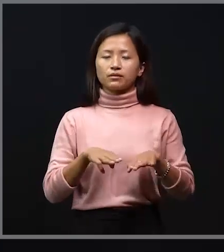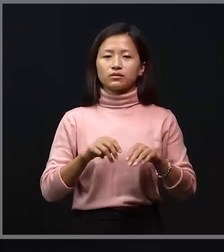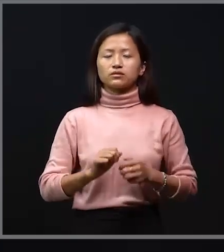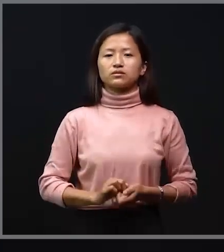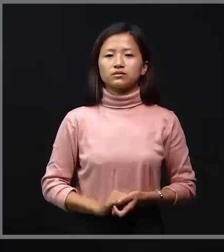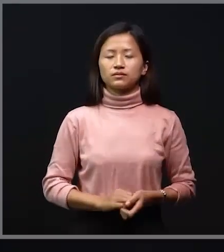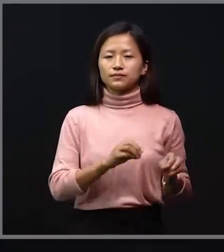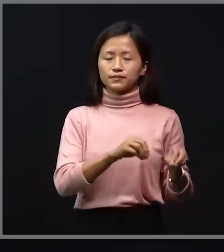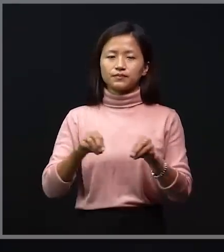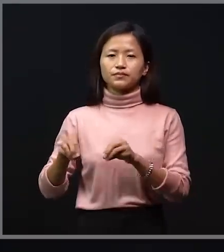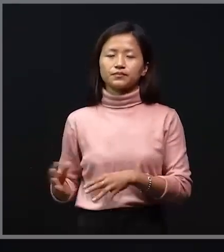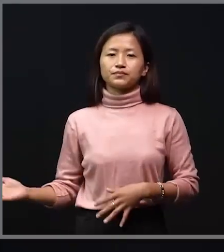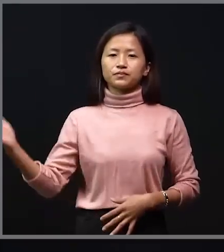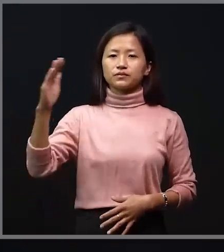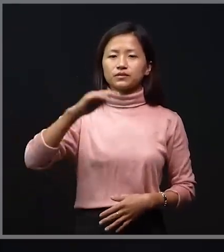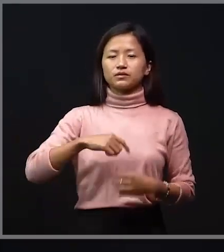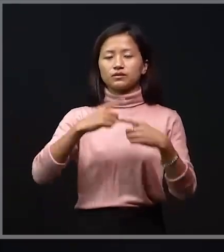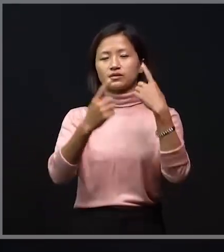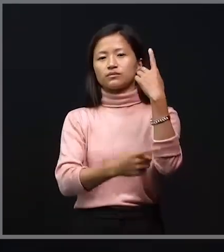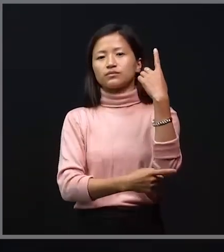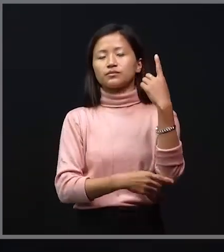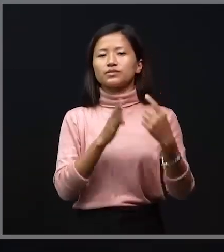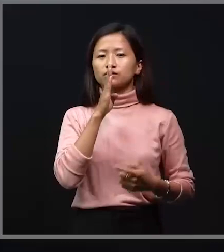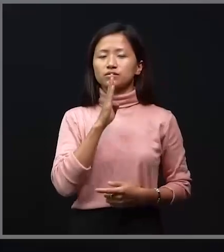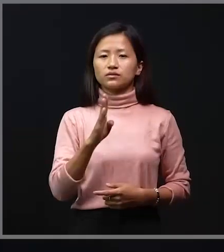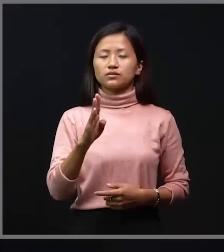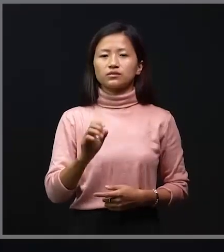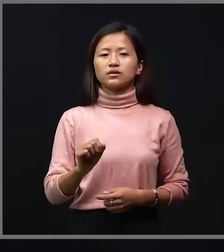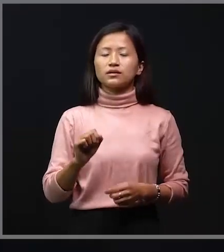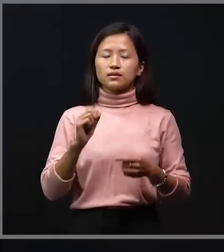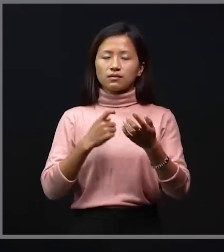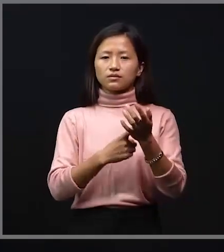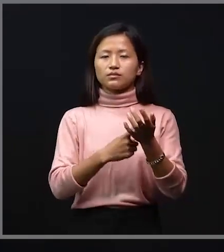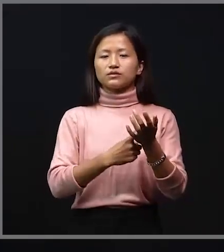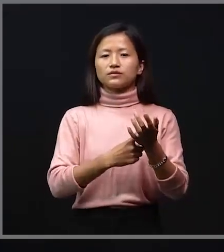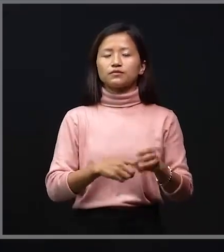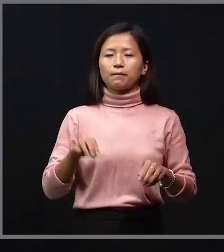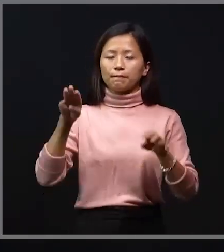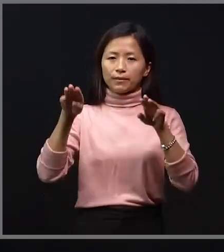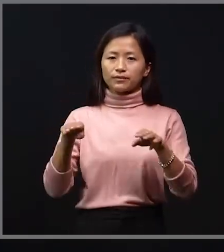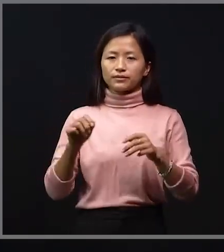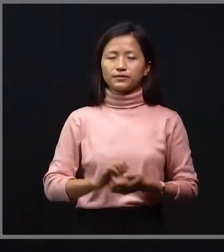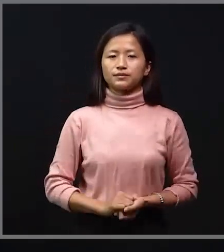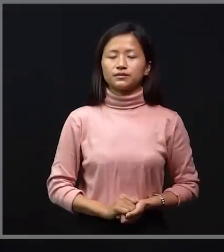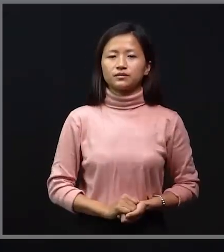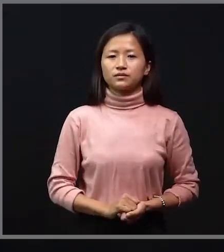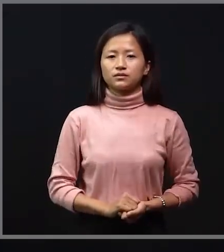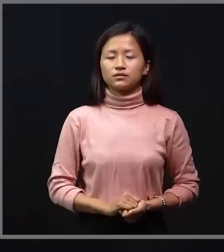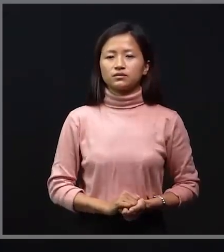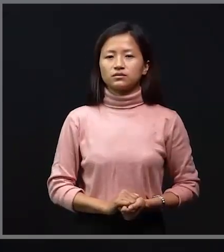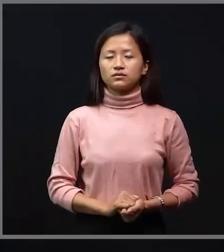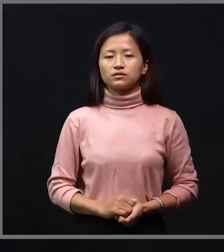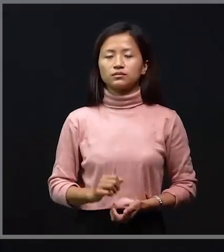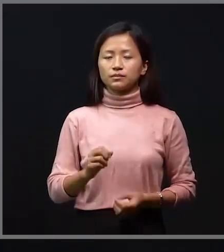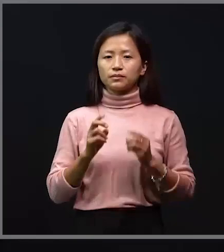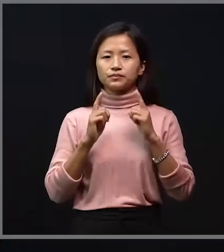Okay, so the movement came to an end because of the repressive method. But what happened was, okay, the